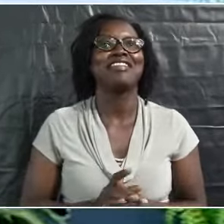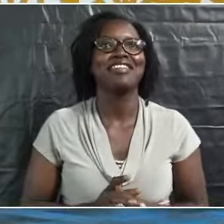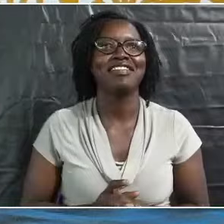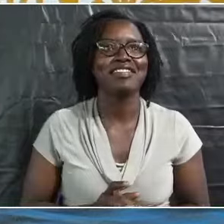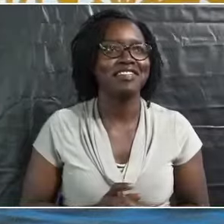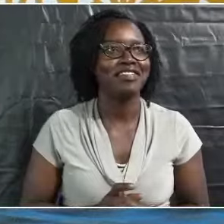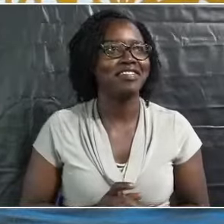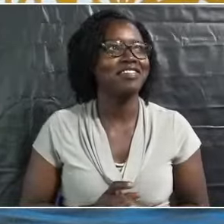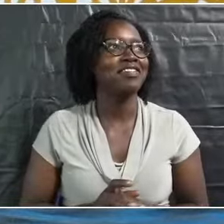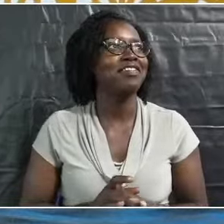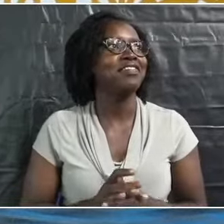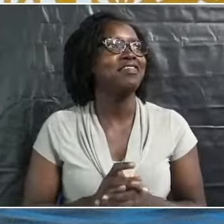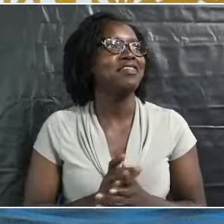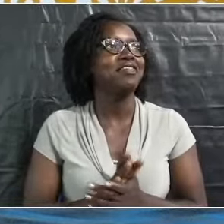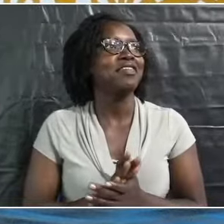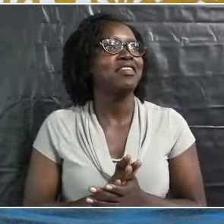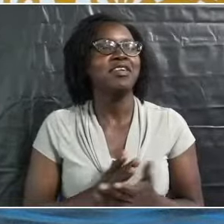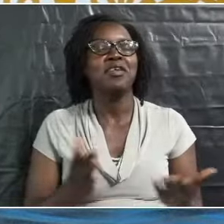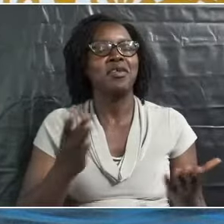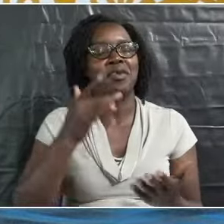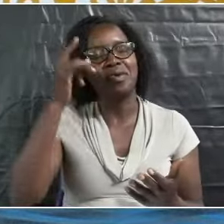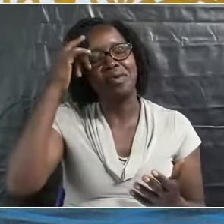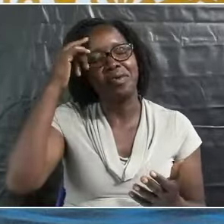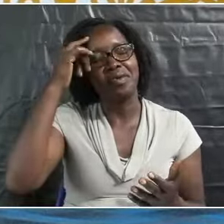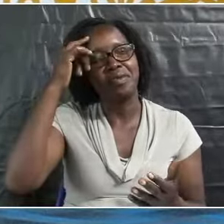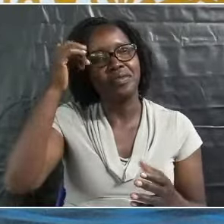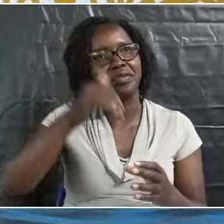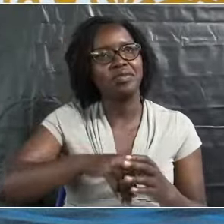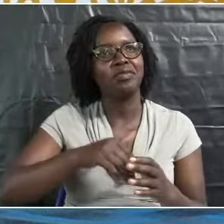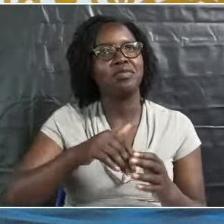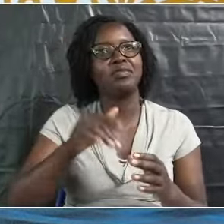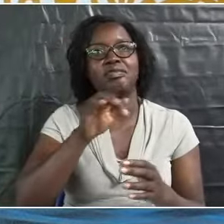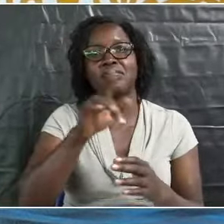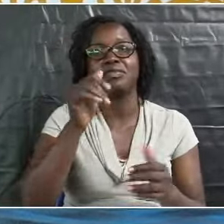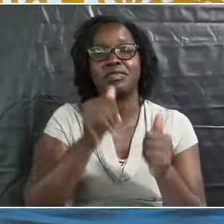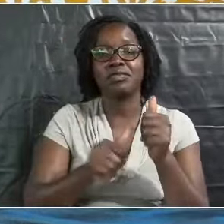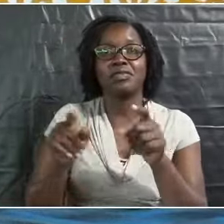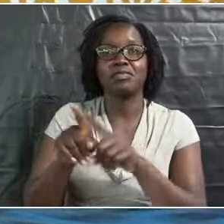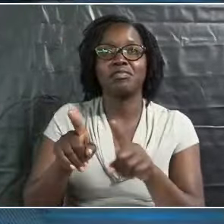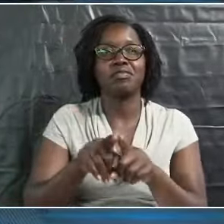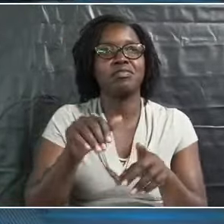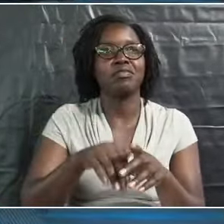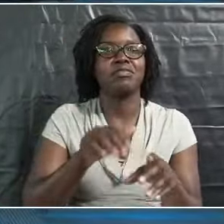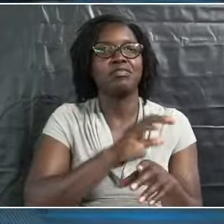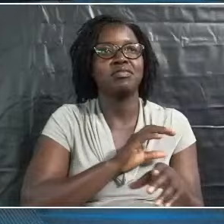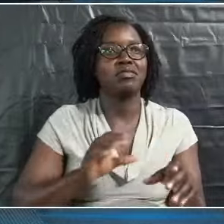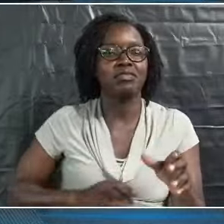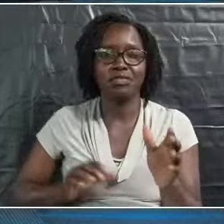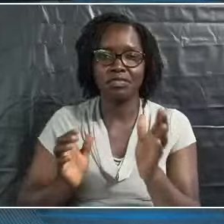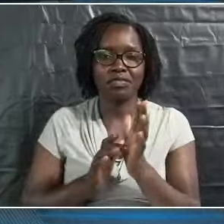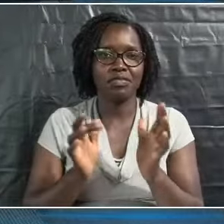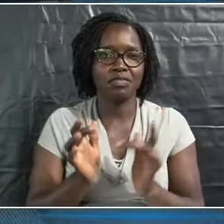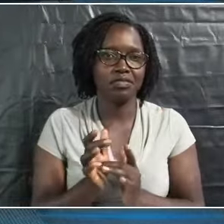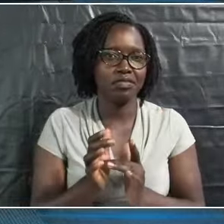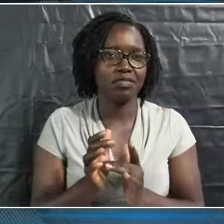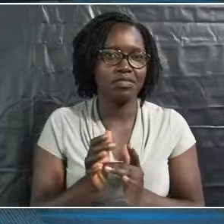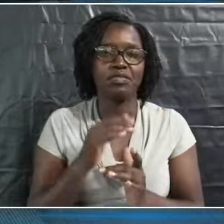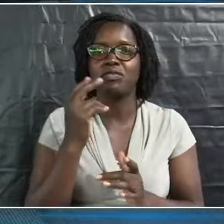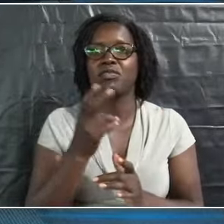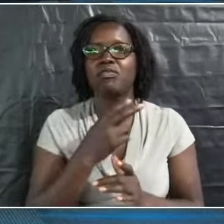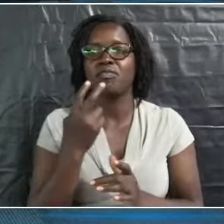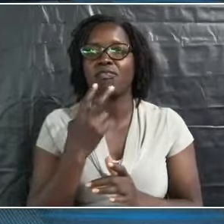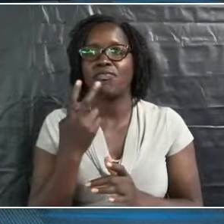Philippians 2:5, let this mind be in you, which was also in Christ Jesus, who